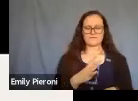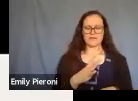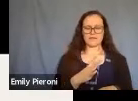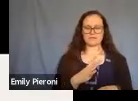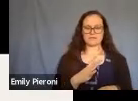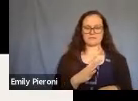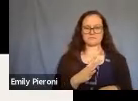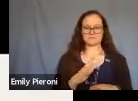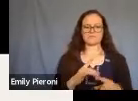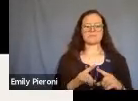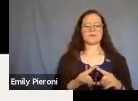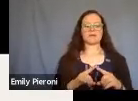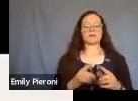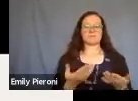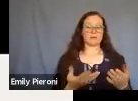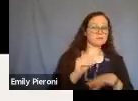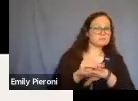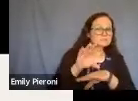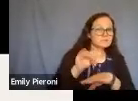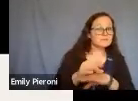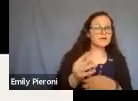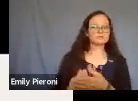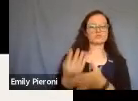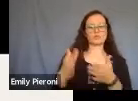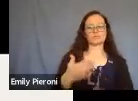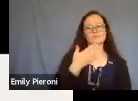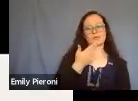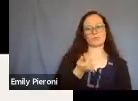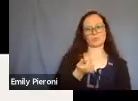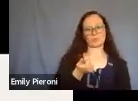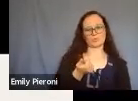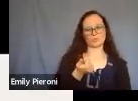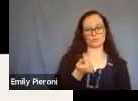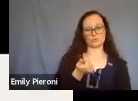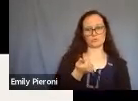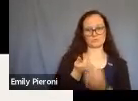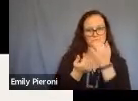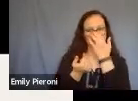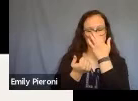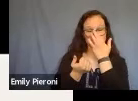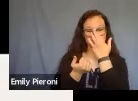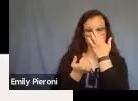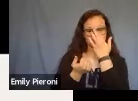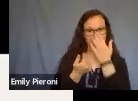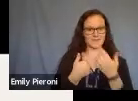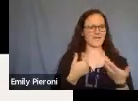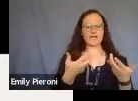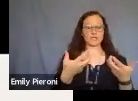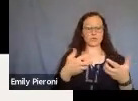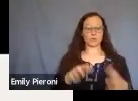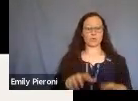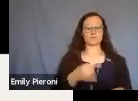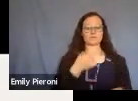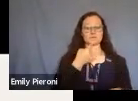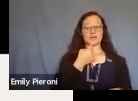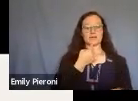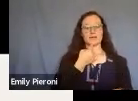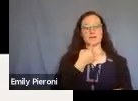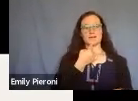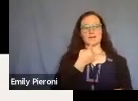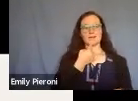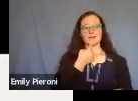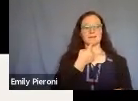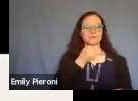need to be putting a lot of effort in right now. I don't want to discourage anybody from